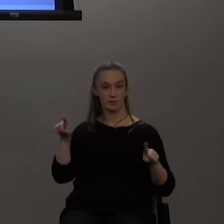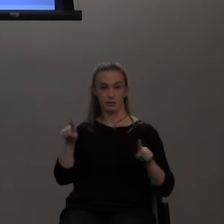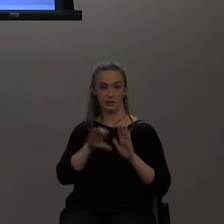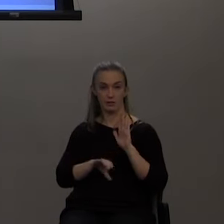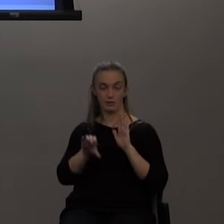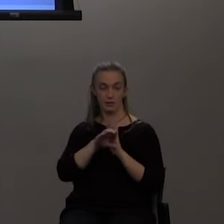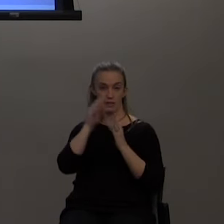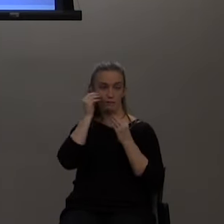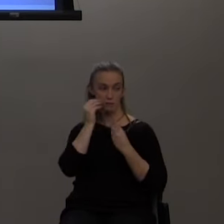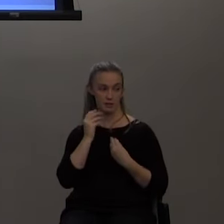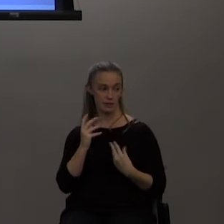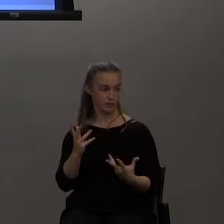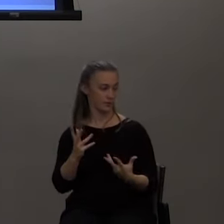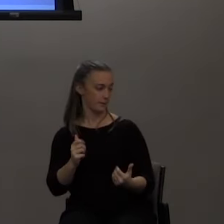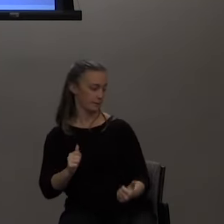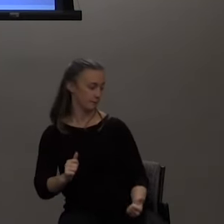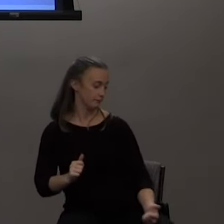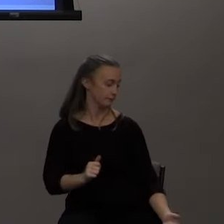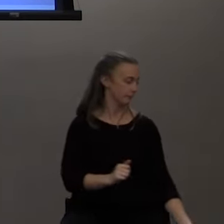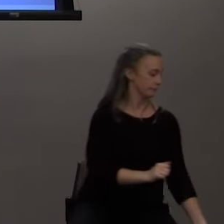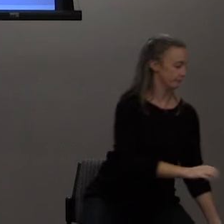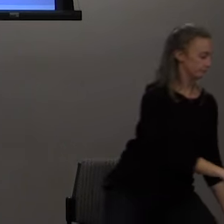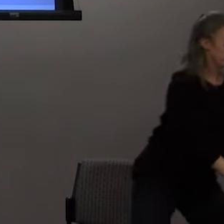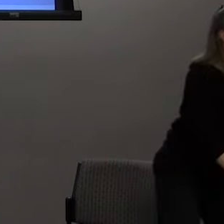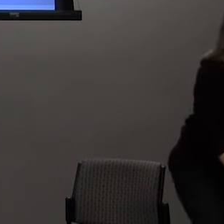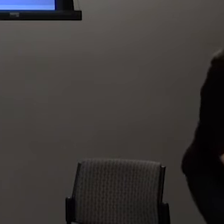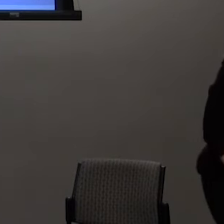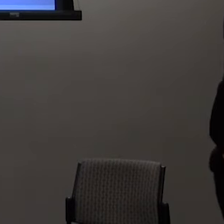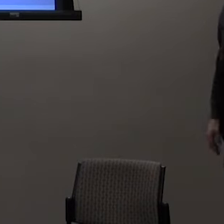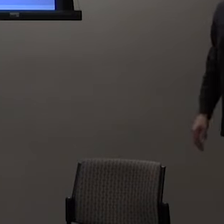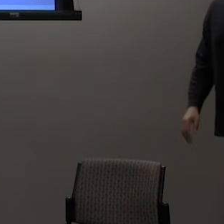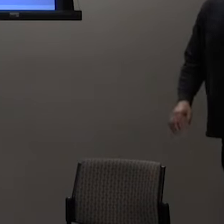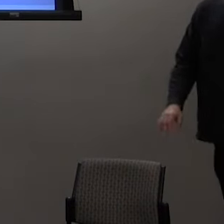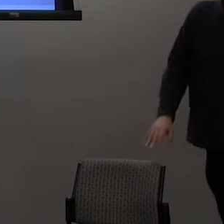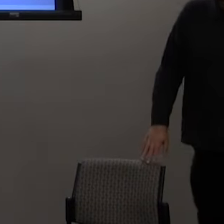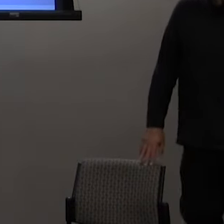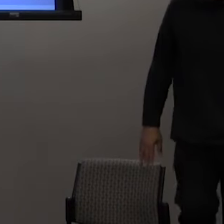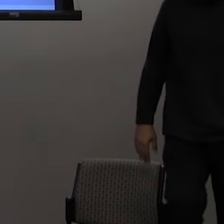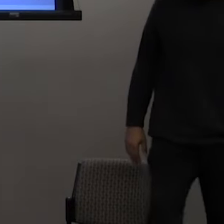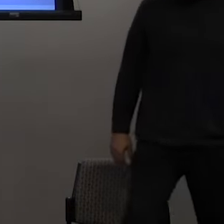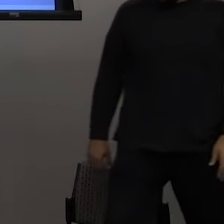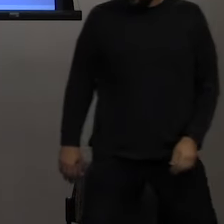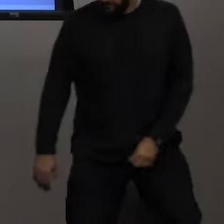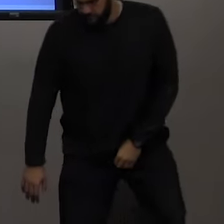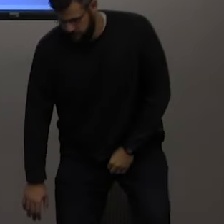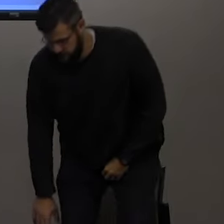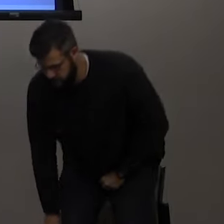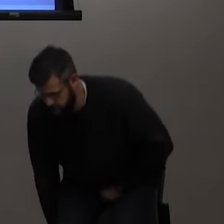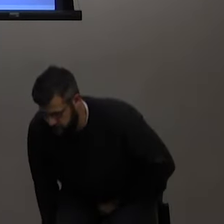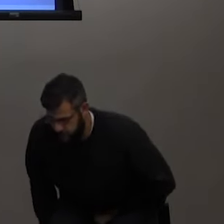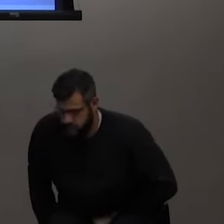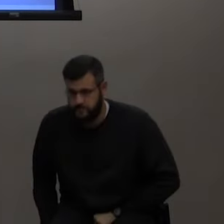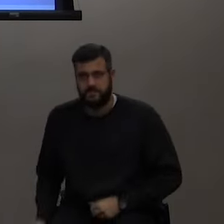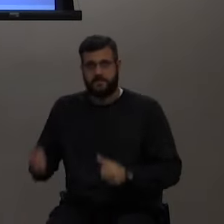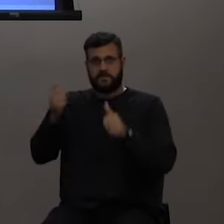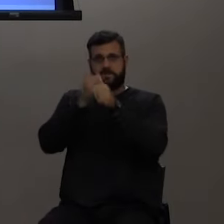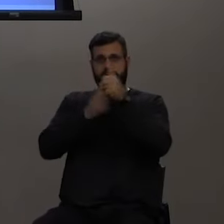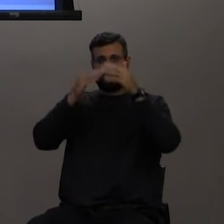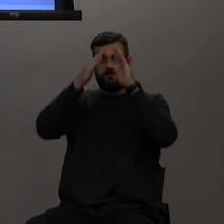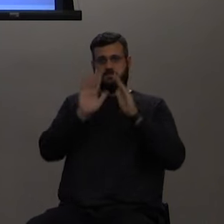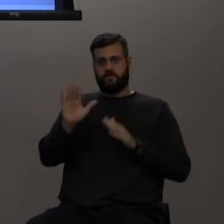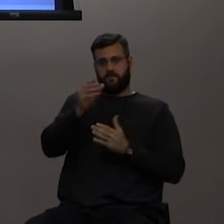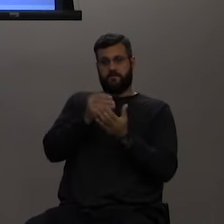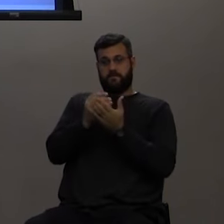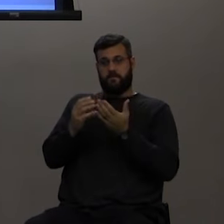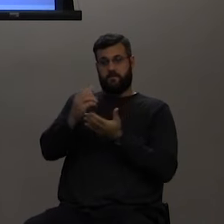And as we just briefly mentioned, the distribution of household income really does reflect a diverse workforce,